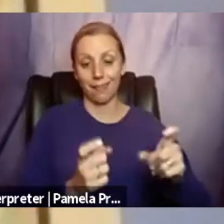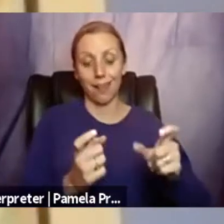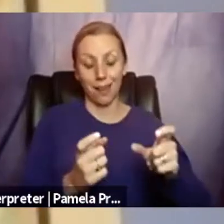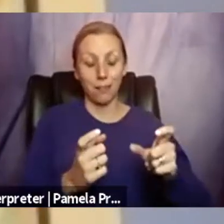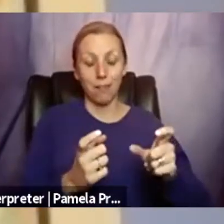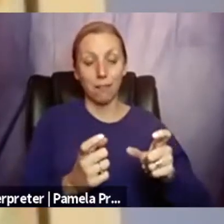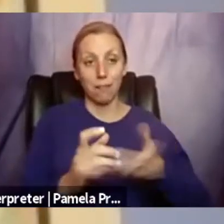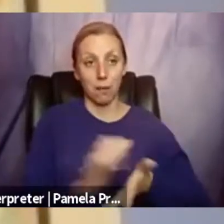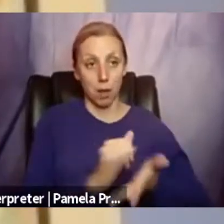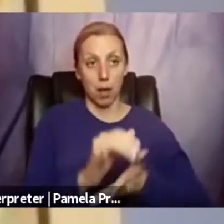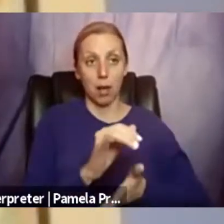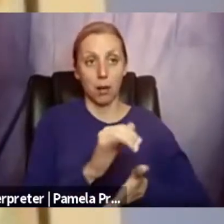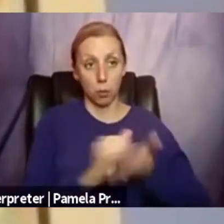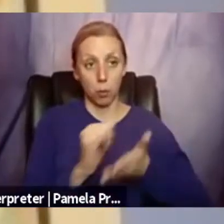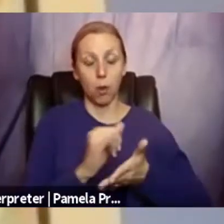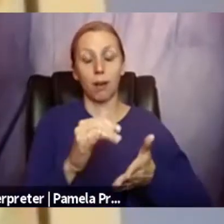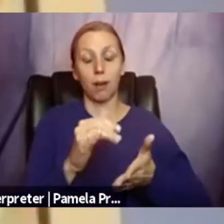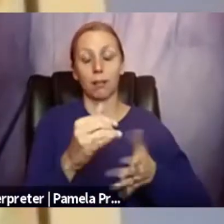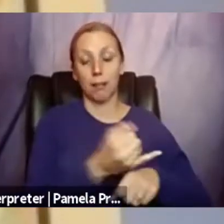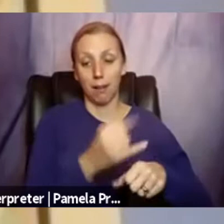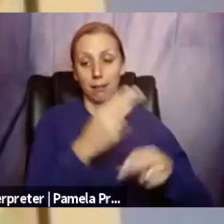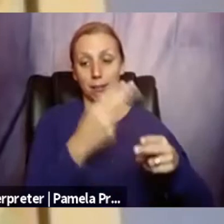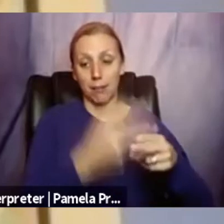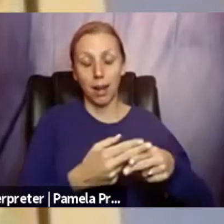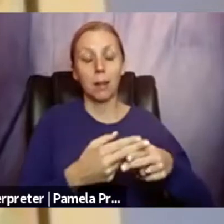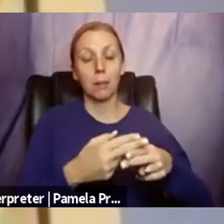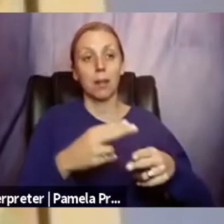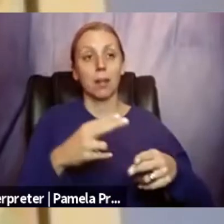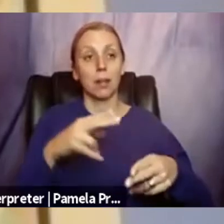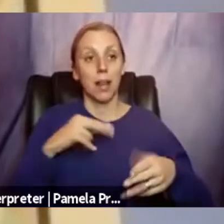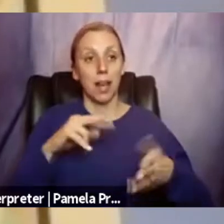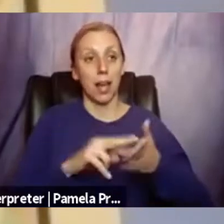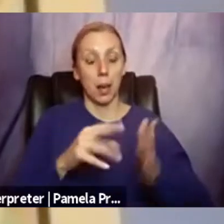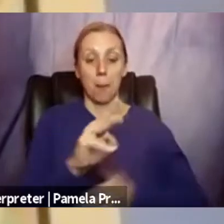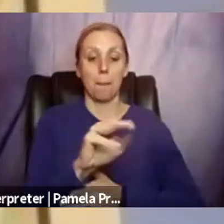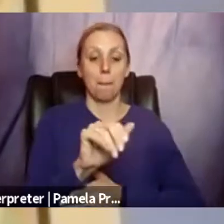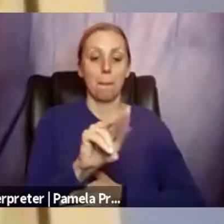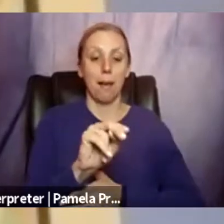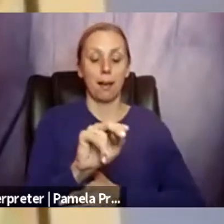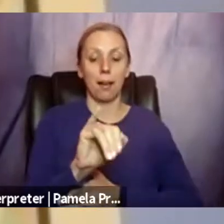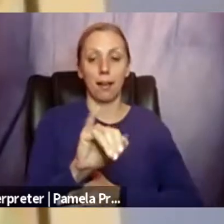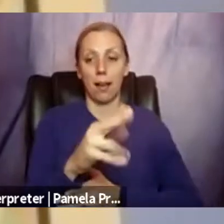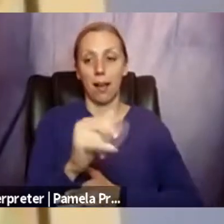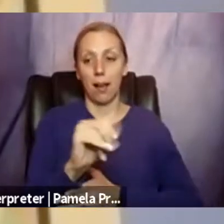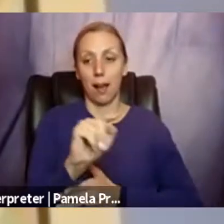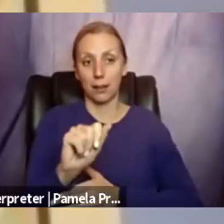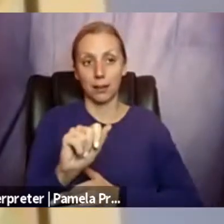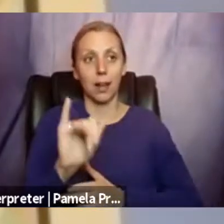Mannahatta, meaning hilly island or place where we go to gather the wood for the bows.